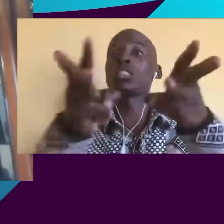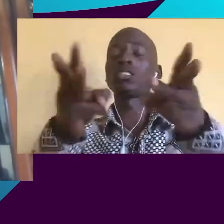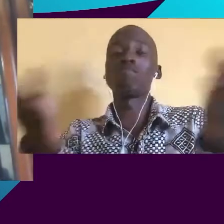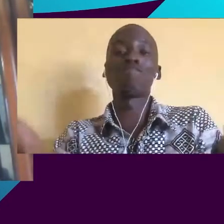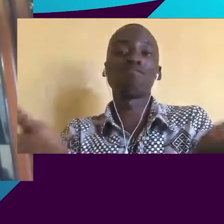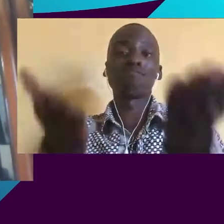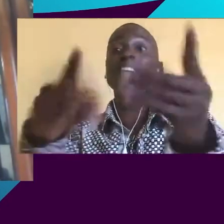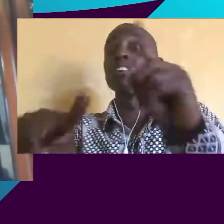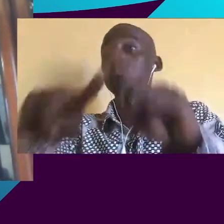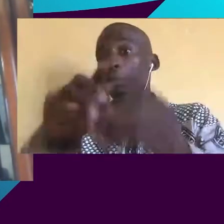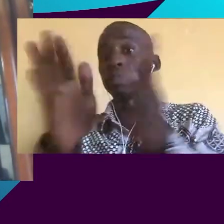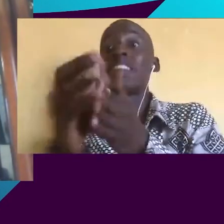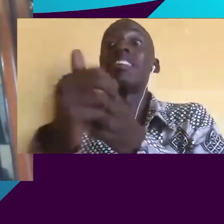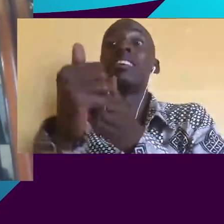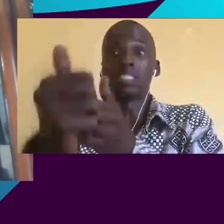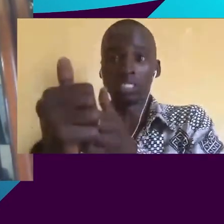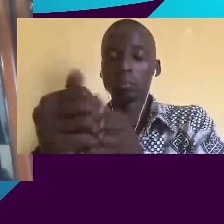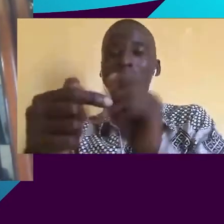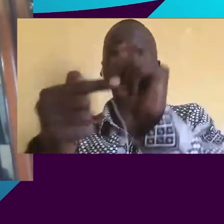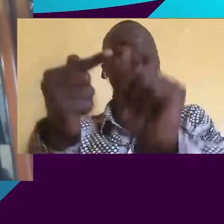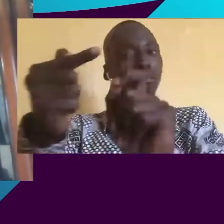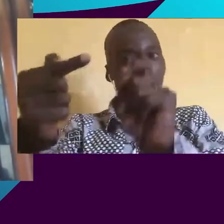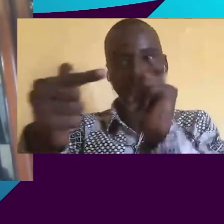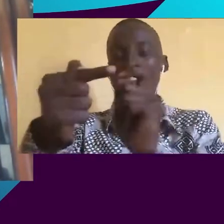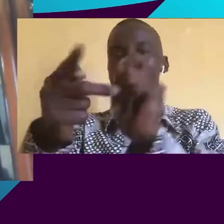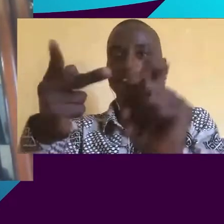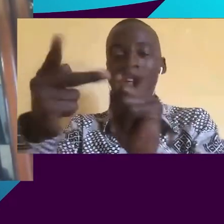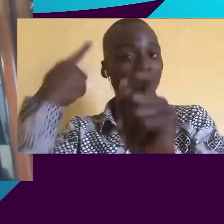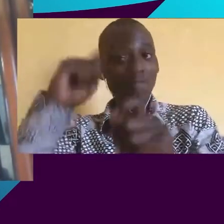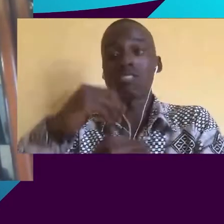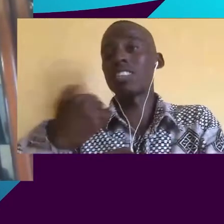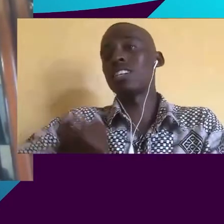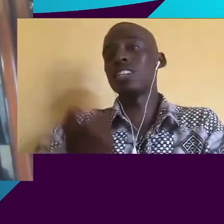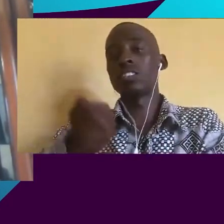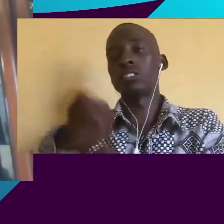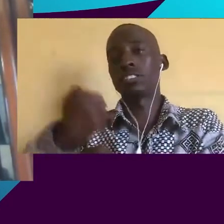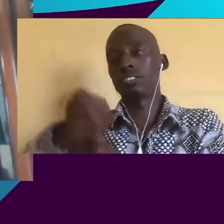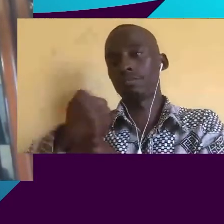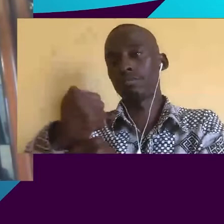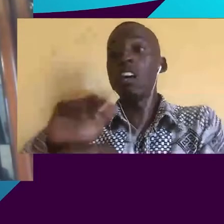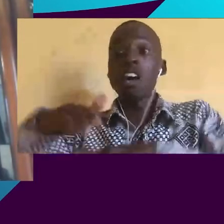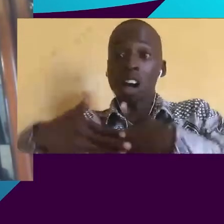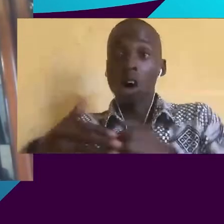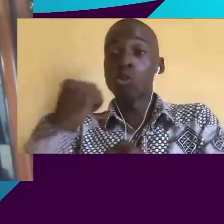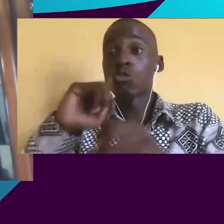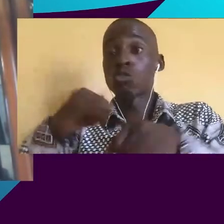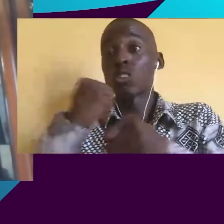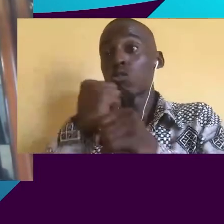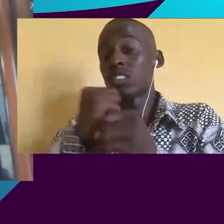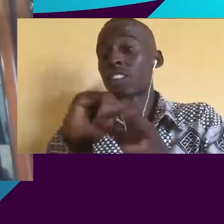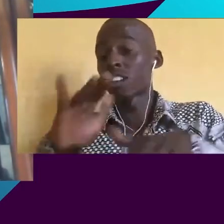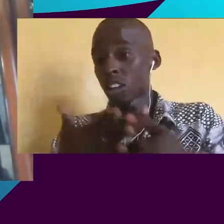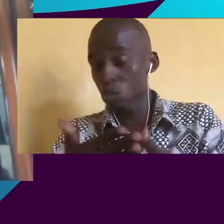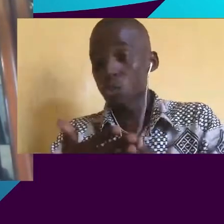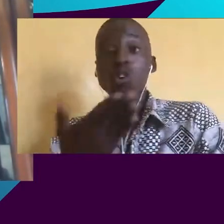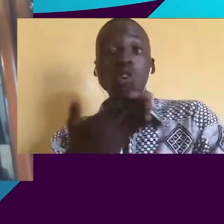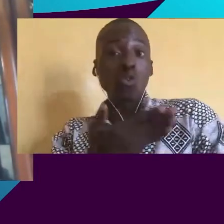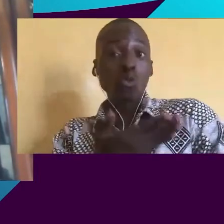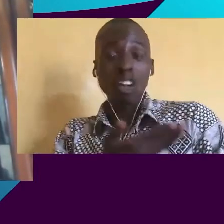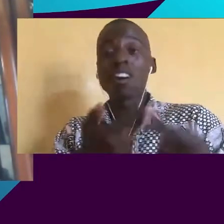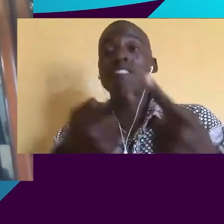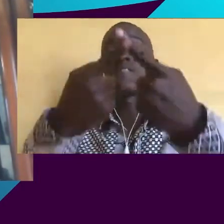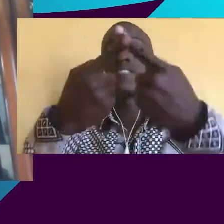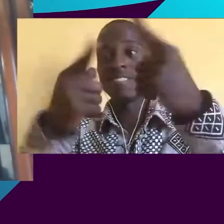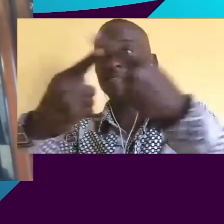leadership specifically for the ladies. And how are we trying to do that? There is through different organized